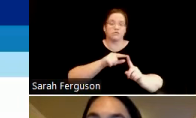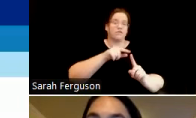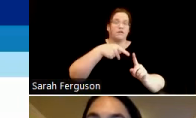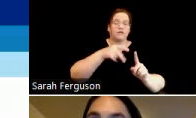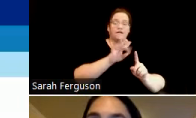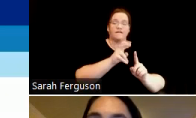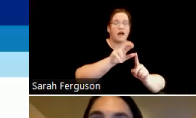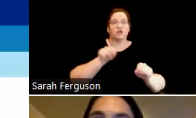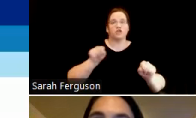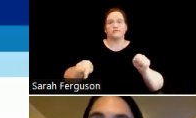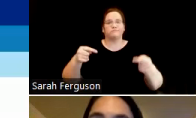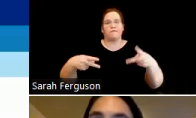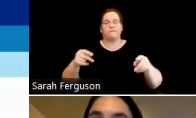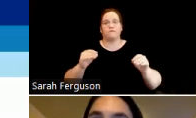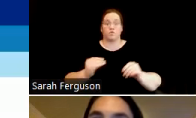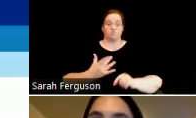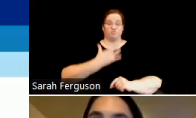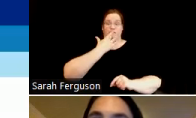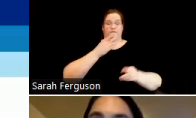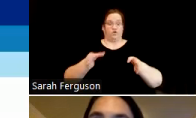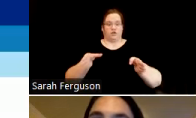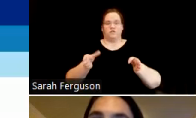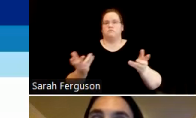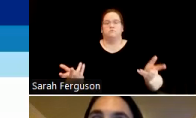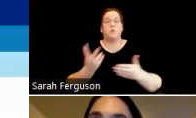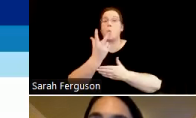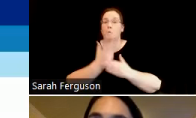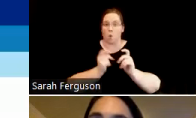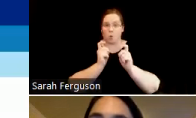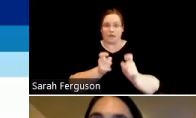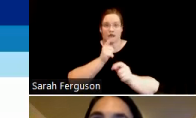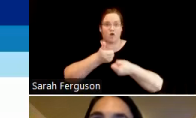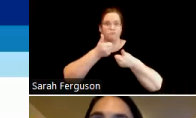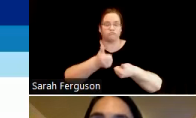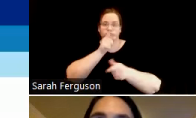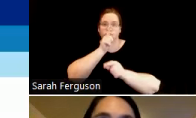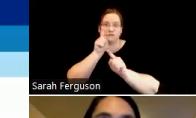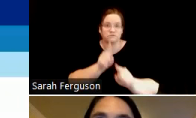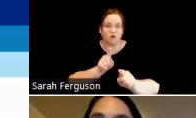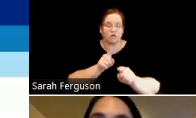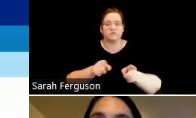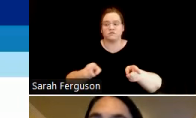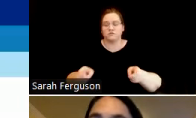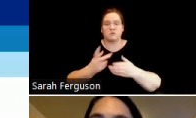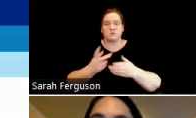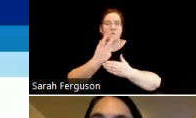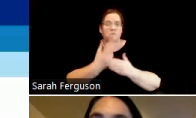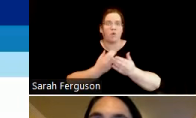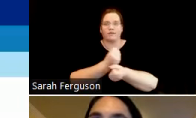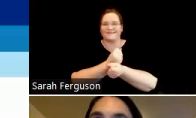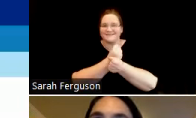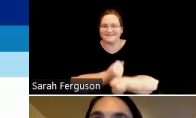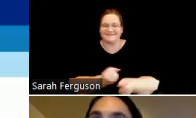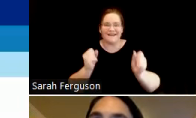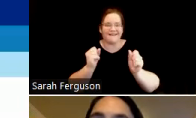for either vaccine. Both induced an immune response. Both had a very safe and efficacious side